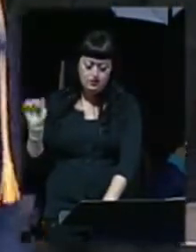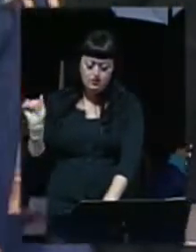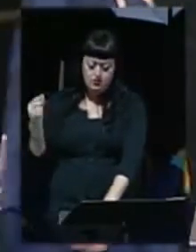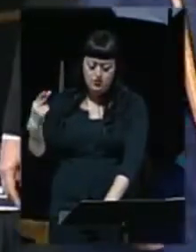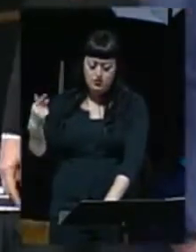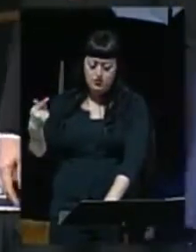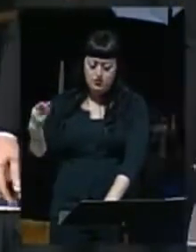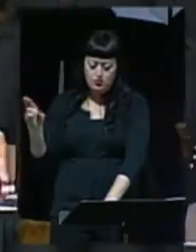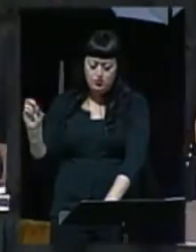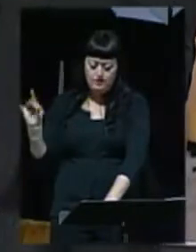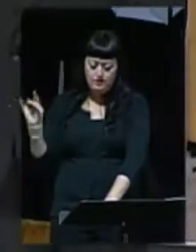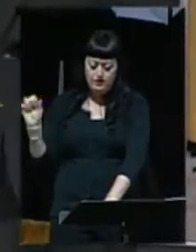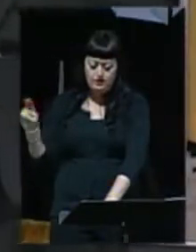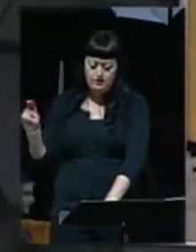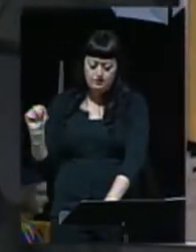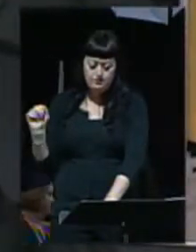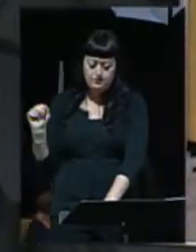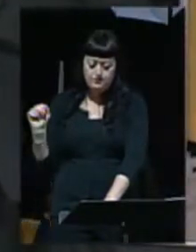Sarah Griffin.